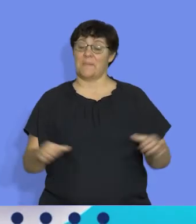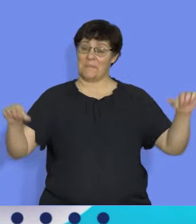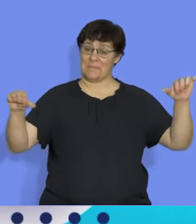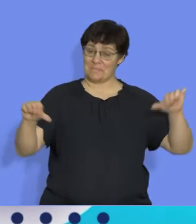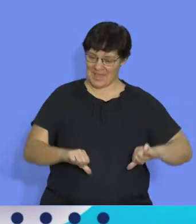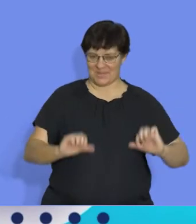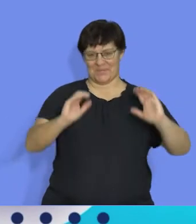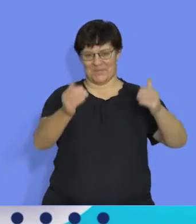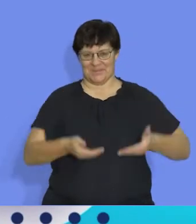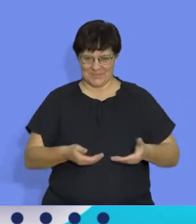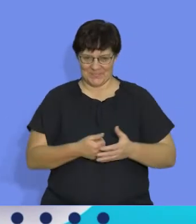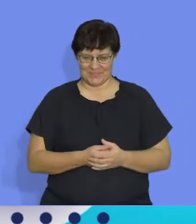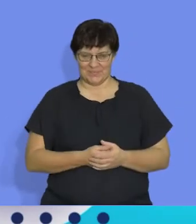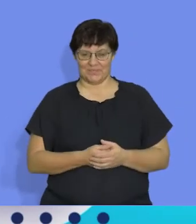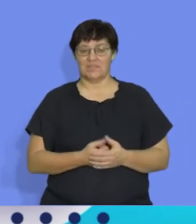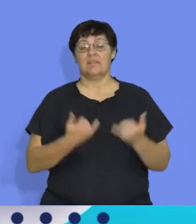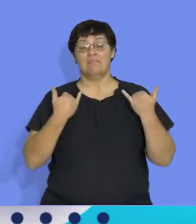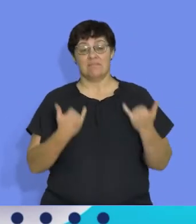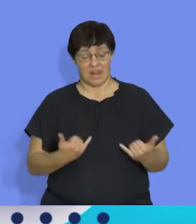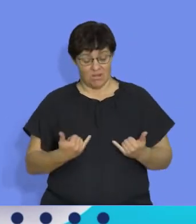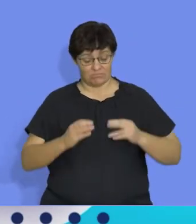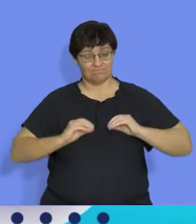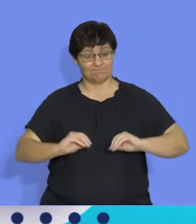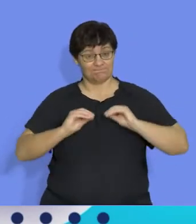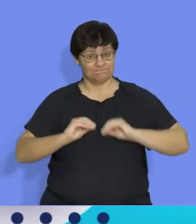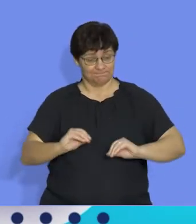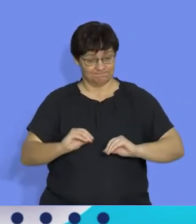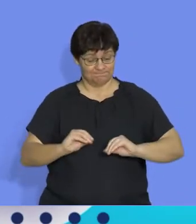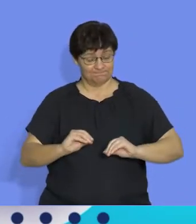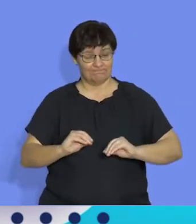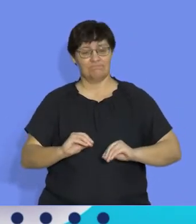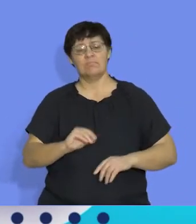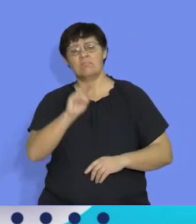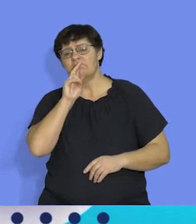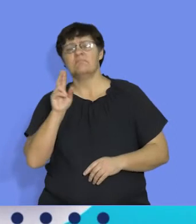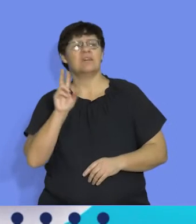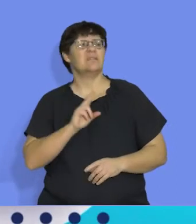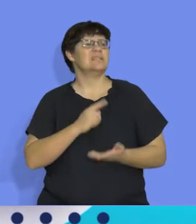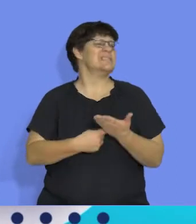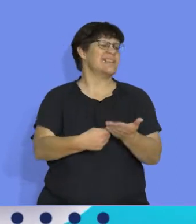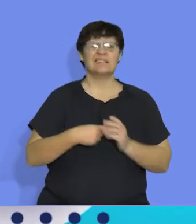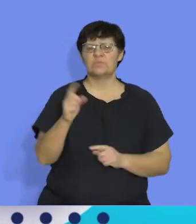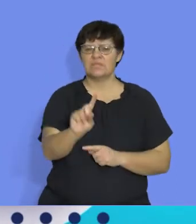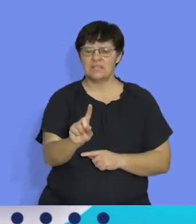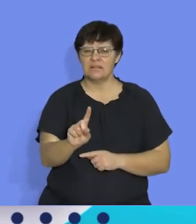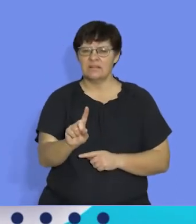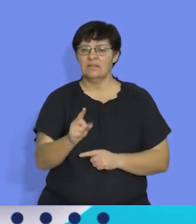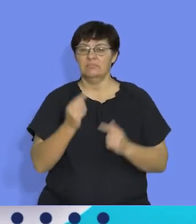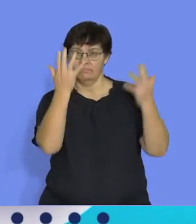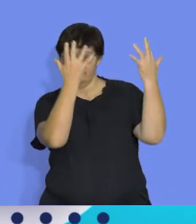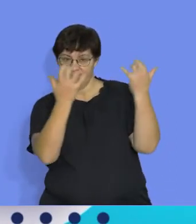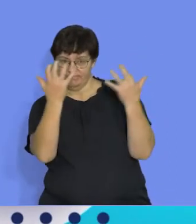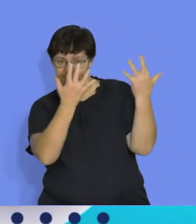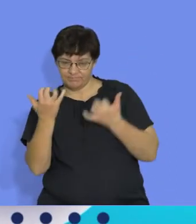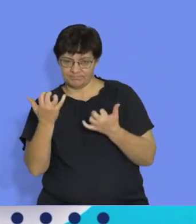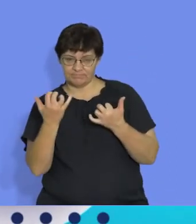Welcome back, everybody. In this portion of today's lesson, I'm going to be talking about how we can actually work out